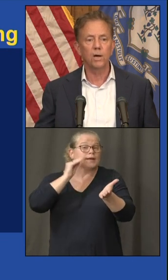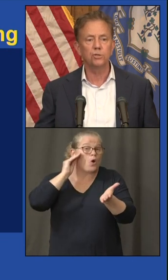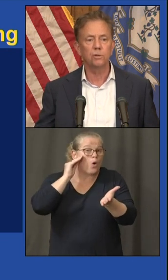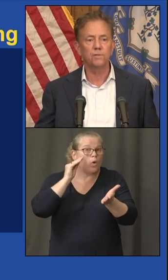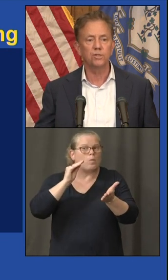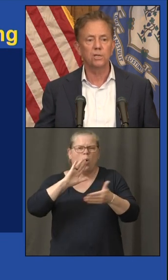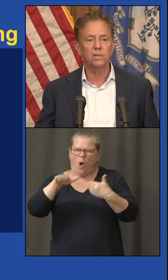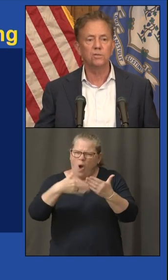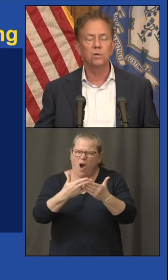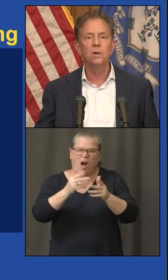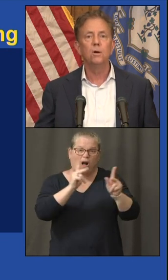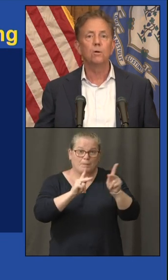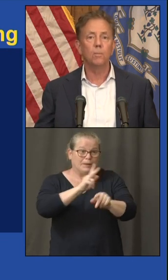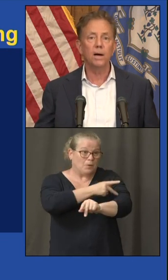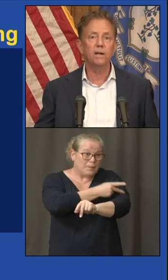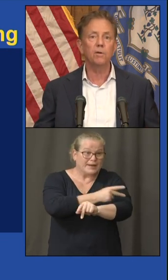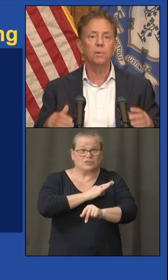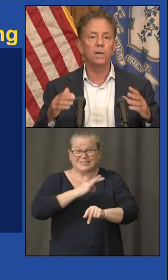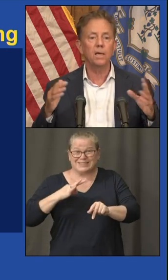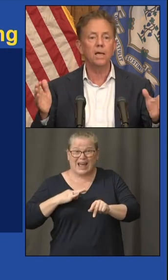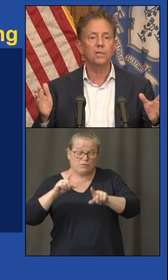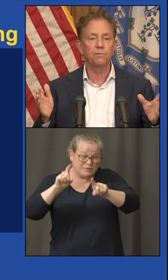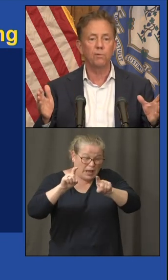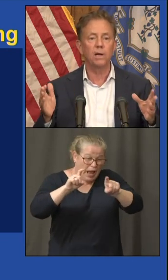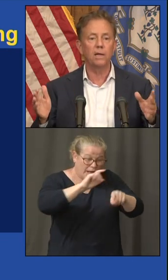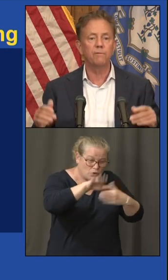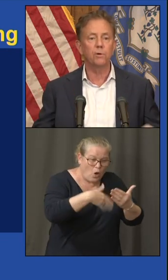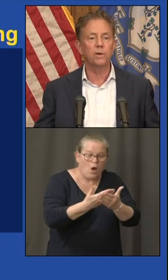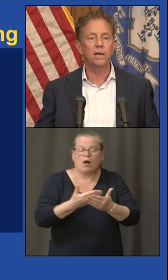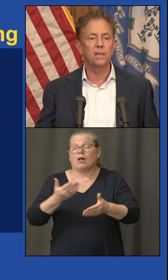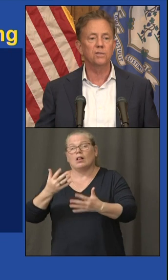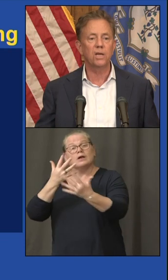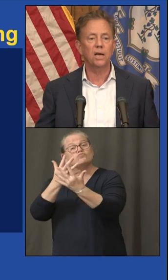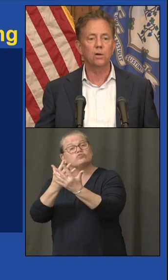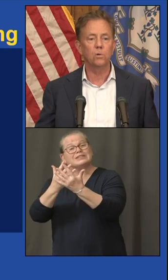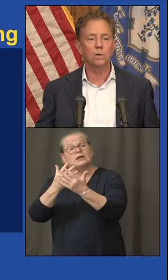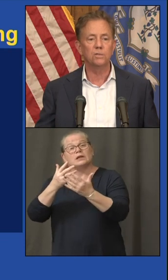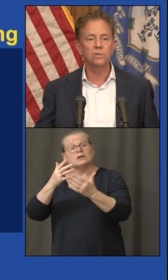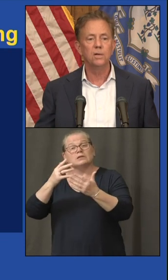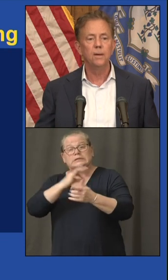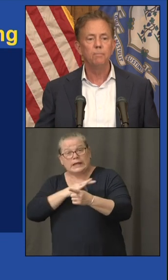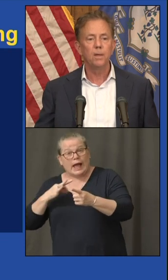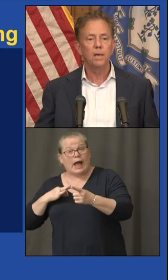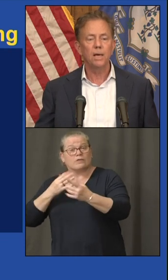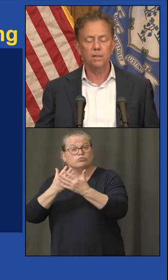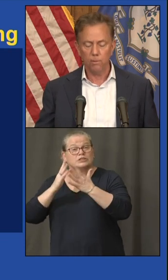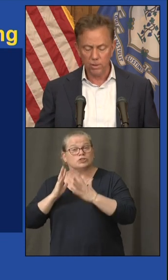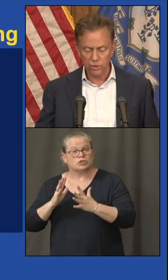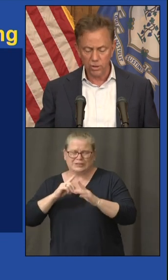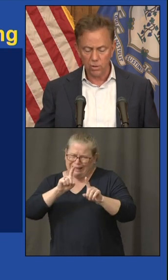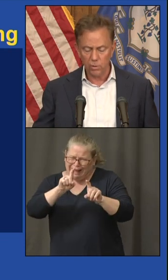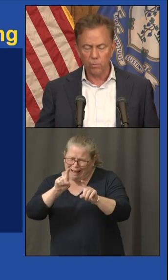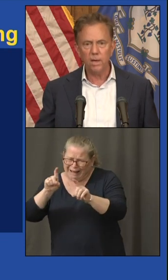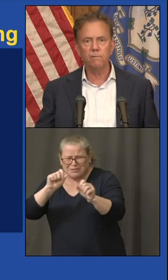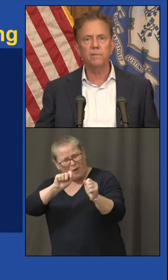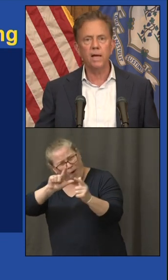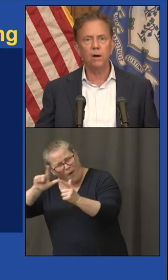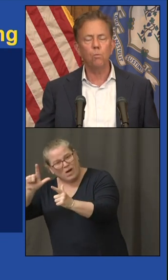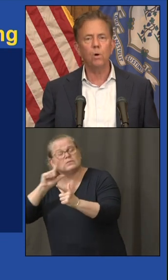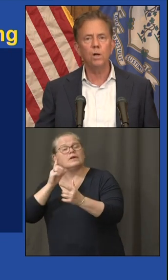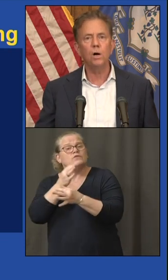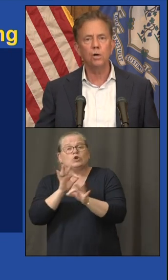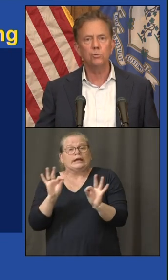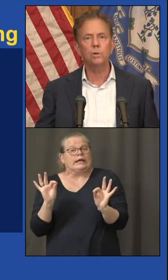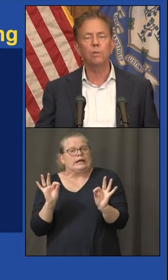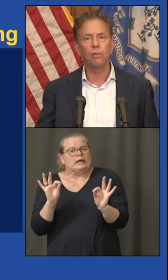our correctional facilities. Remind everybody it's free if you're in any of these categories. And I want you to know that we have now